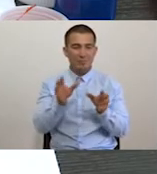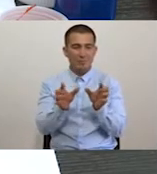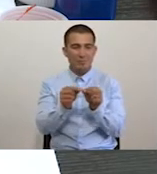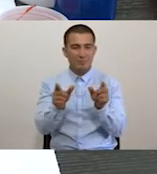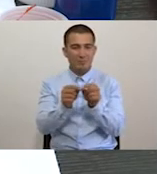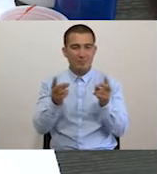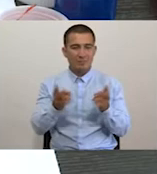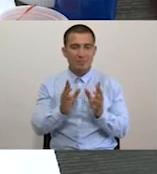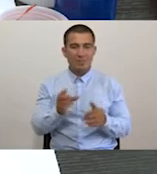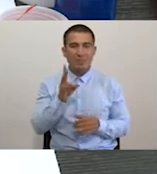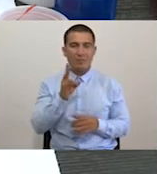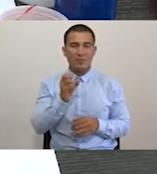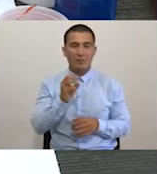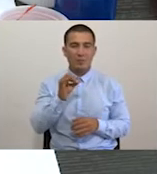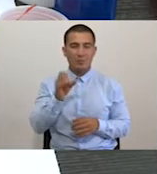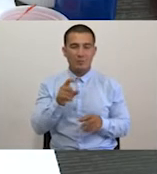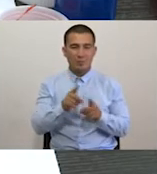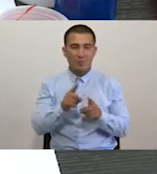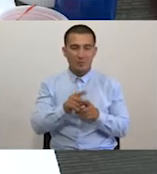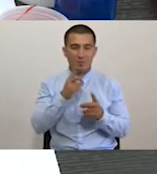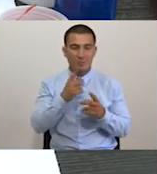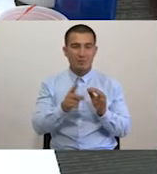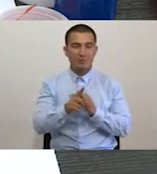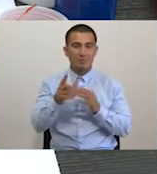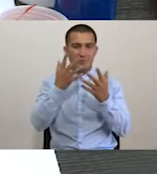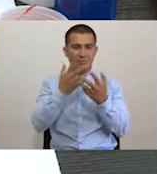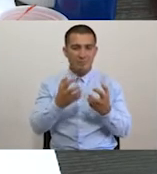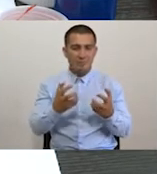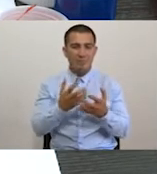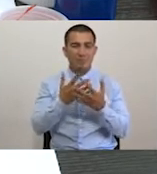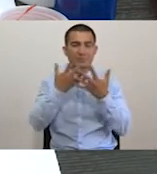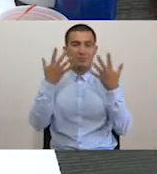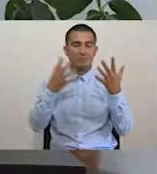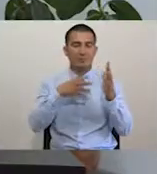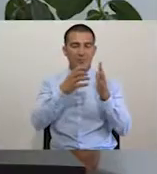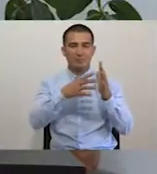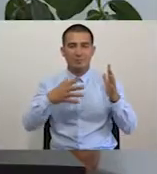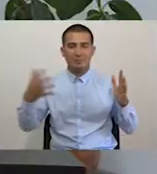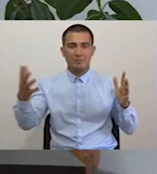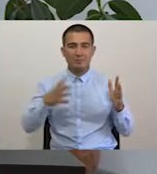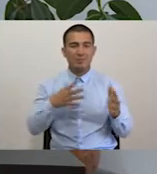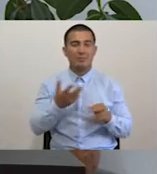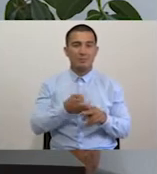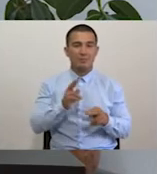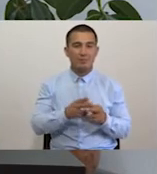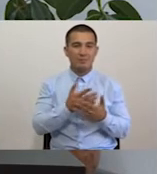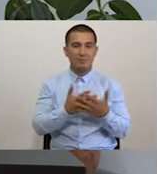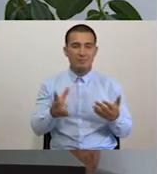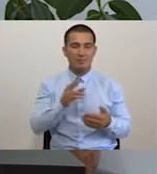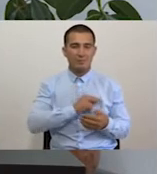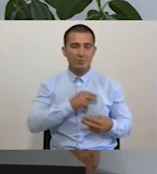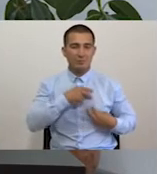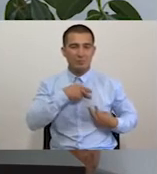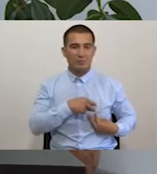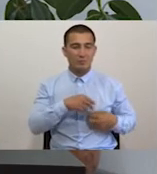mana naturada ham ko'rishingiz mumkin, boshlanishi to'qroq, keyin ocharib ketgan. Xuddi shu texnikani o'zimizning ishimizda ham